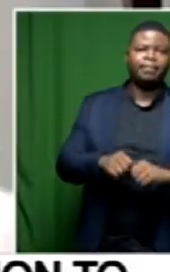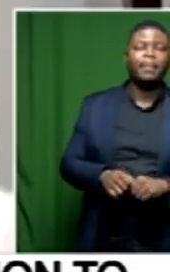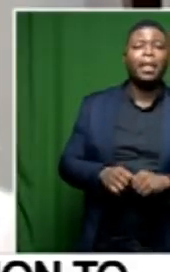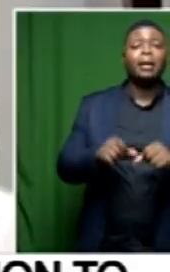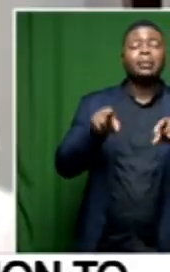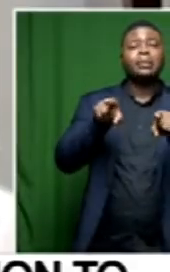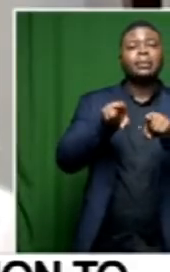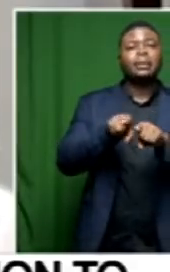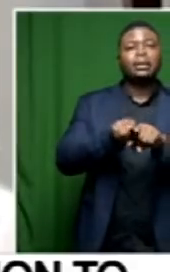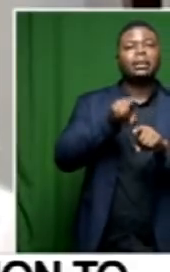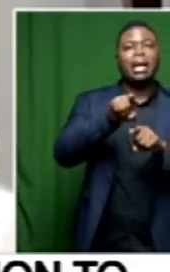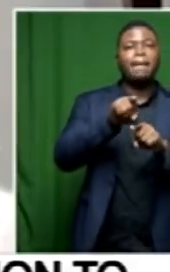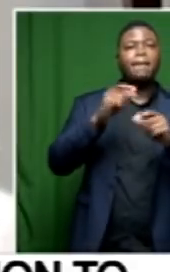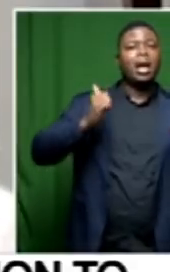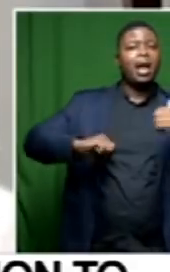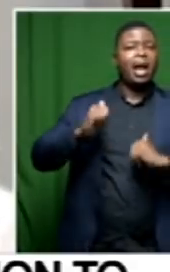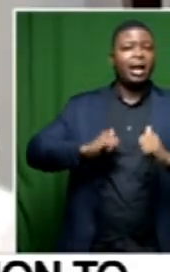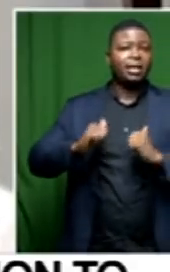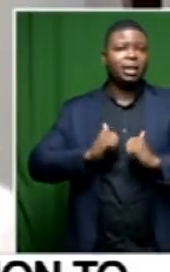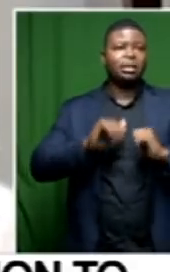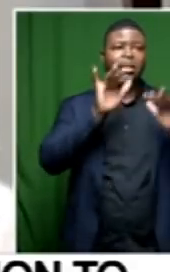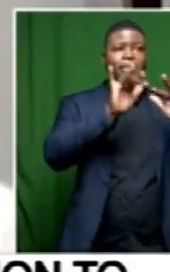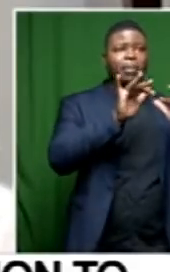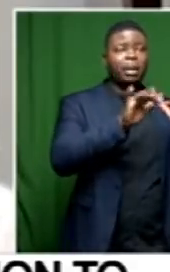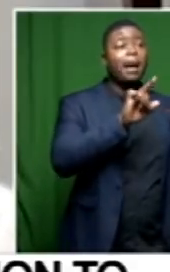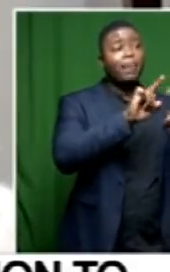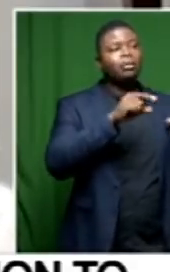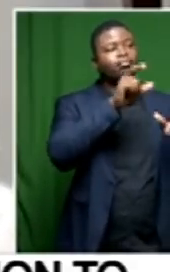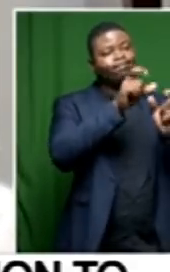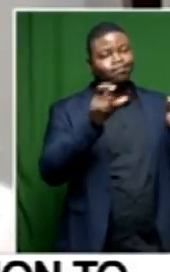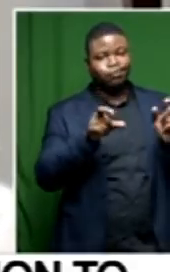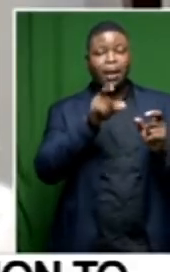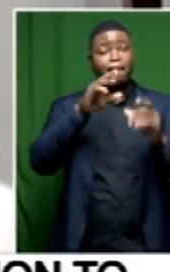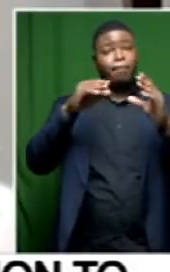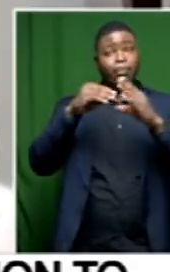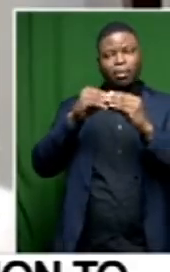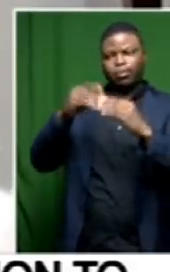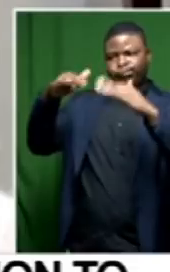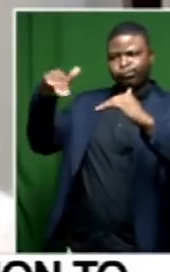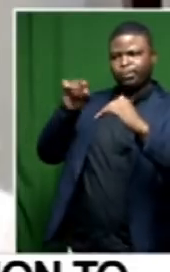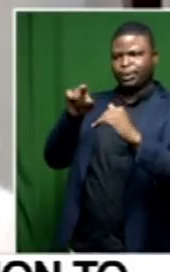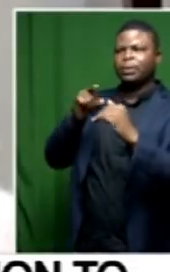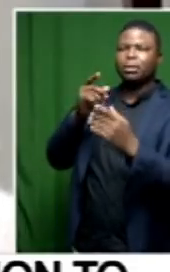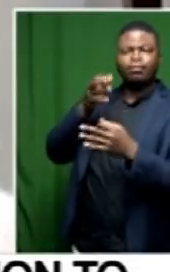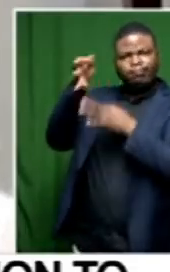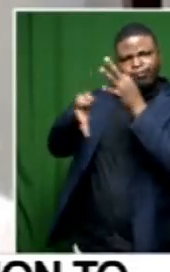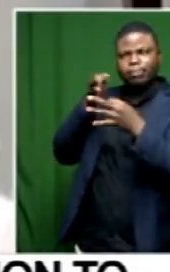actions at the public level, and we've communicated that to them. And we've also